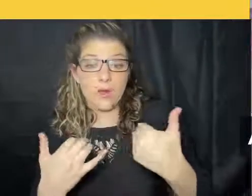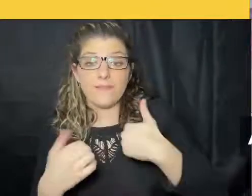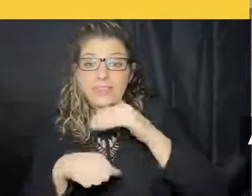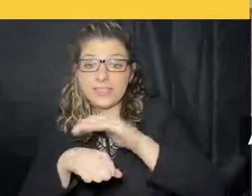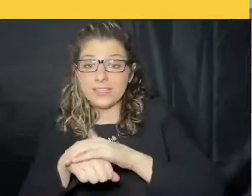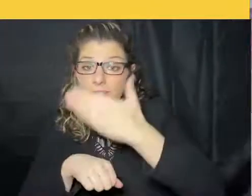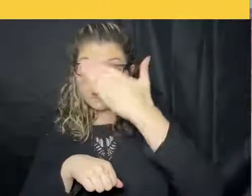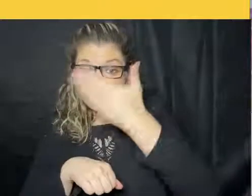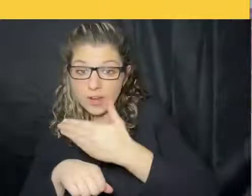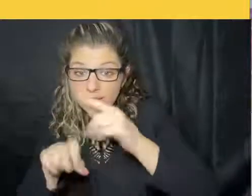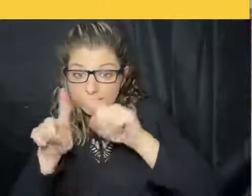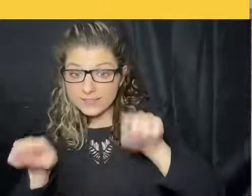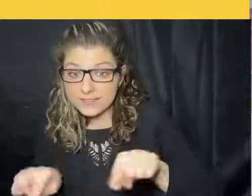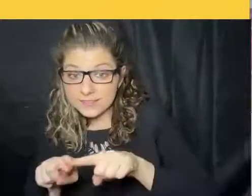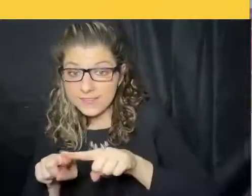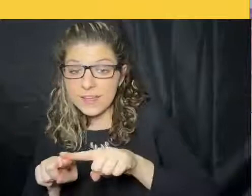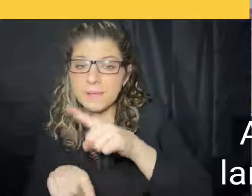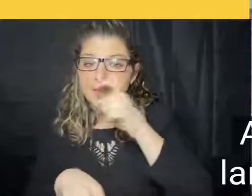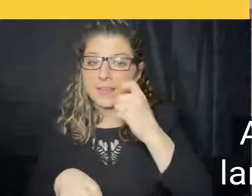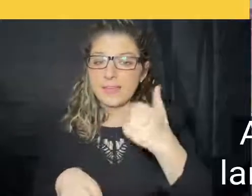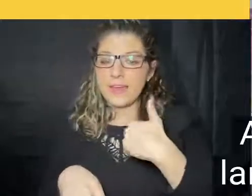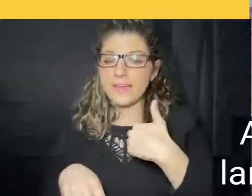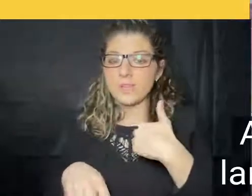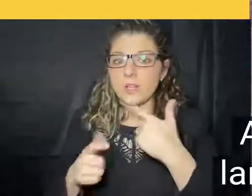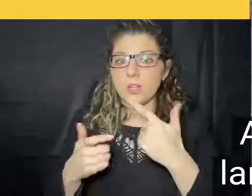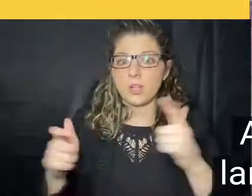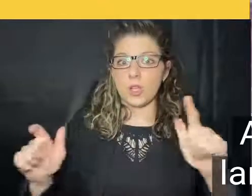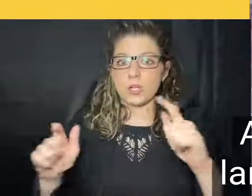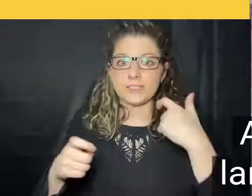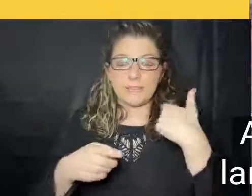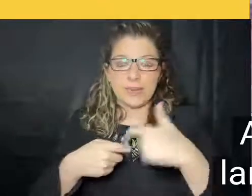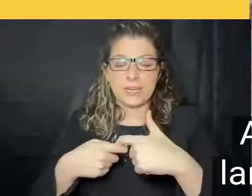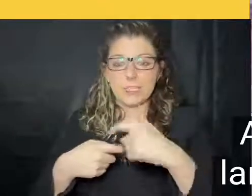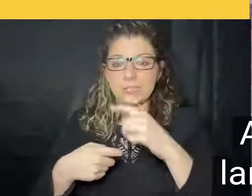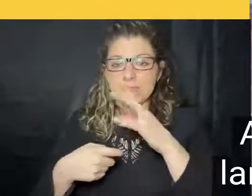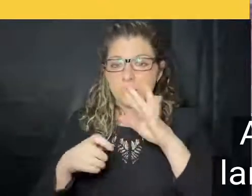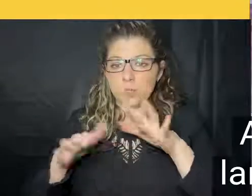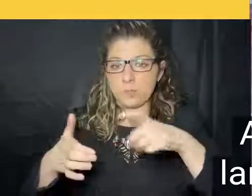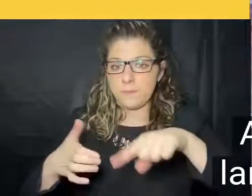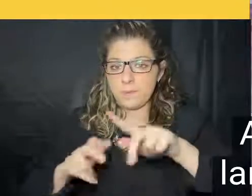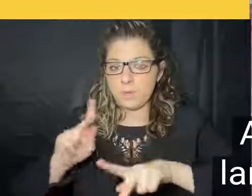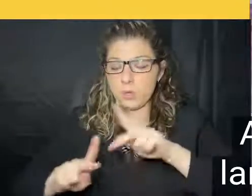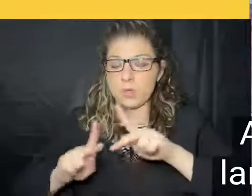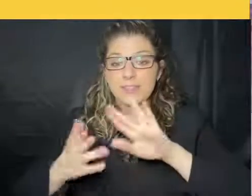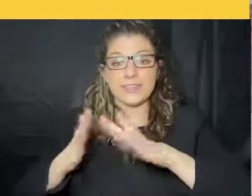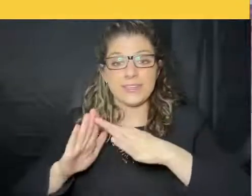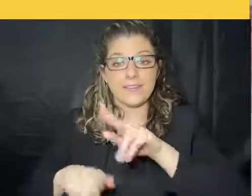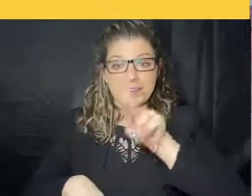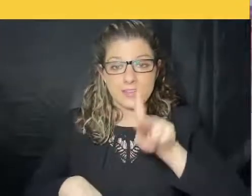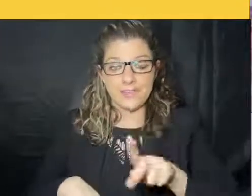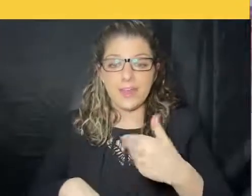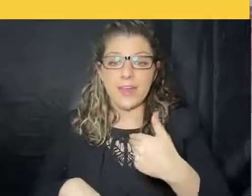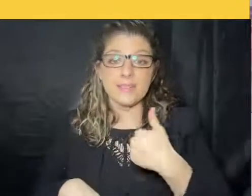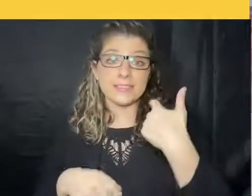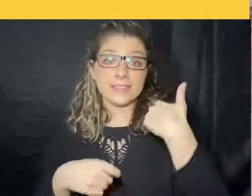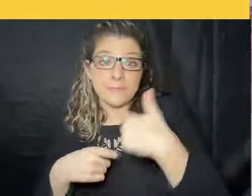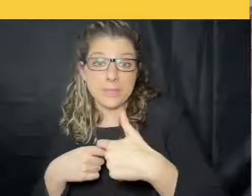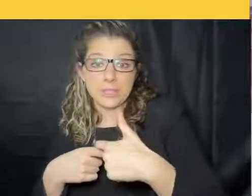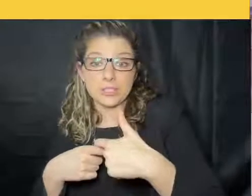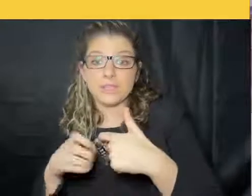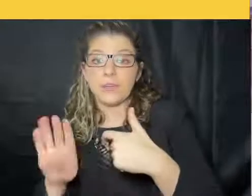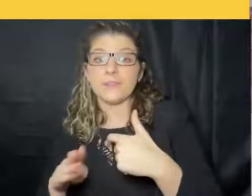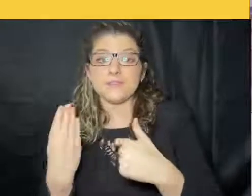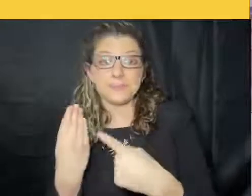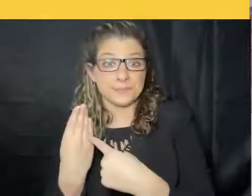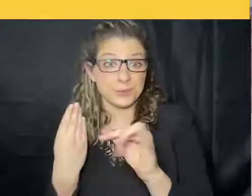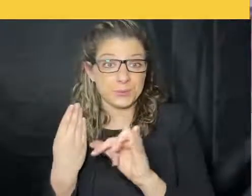now have the English on the front side, and because we do have a very large Spanish-speaking population in the city of Philadelphia, we have Spanish